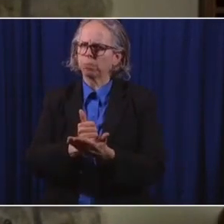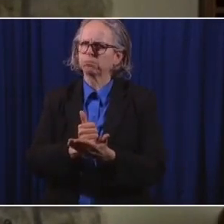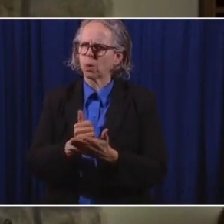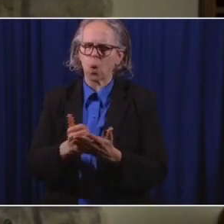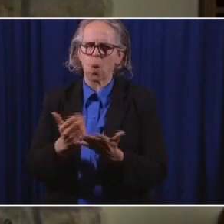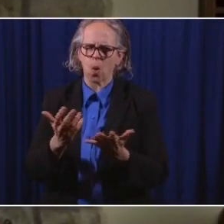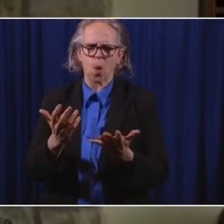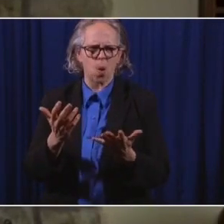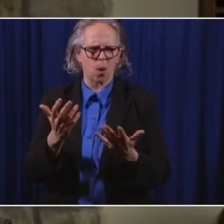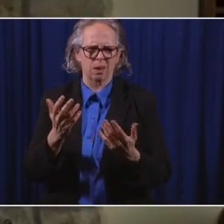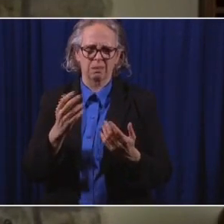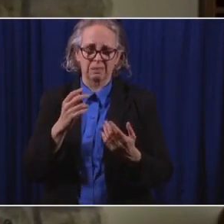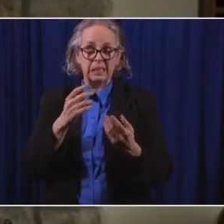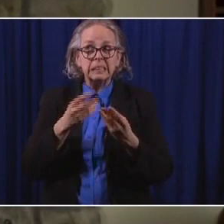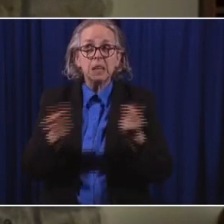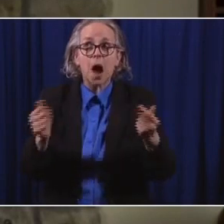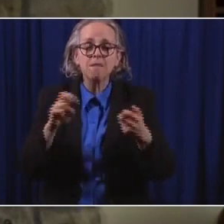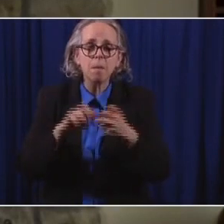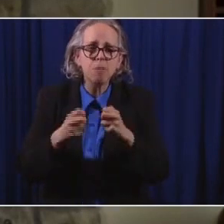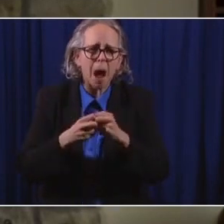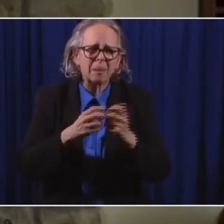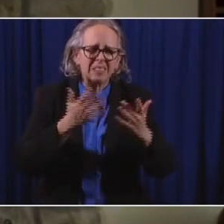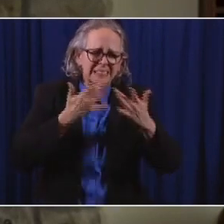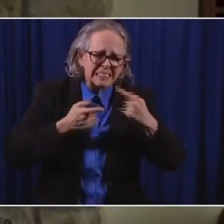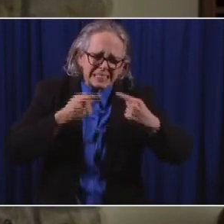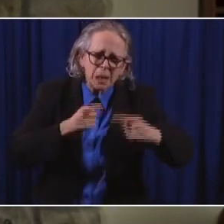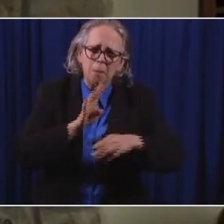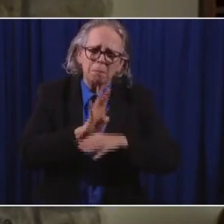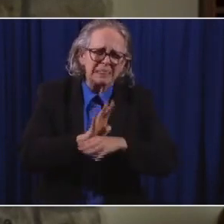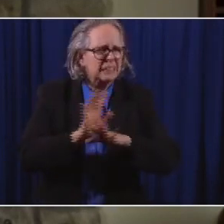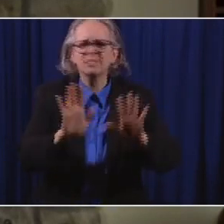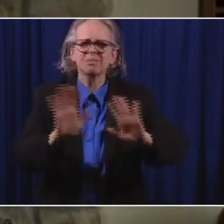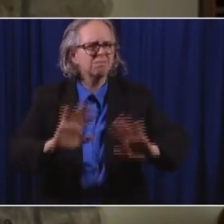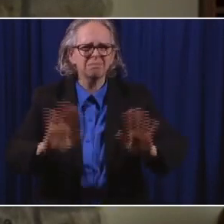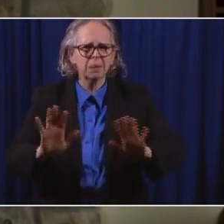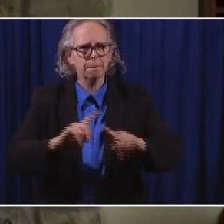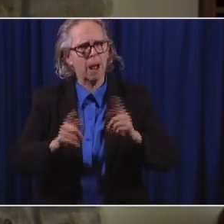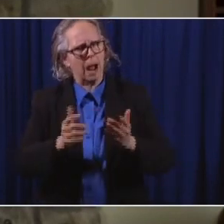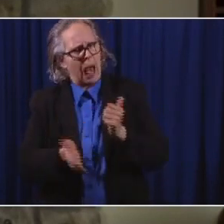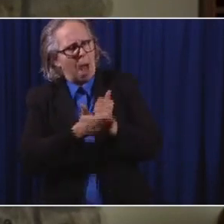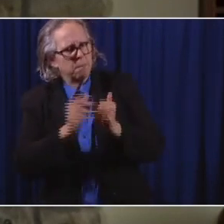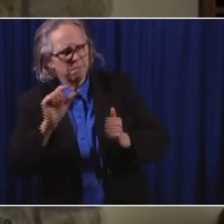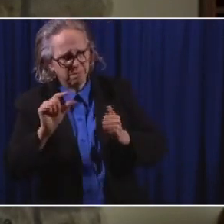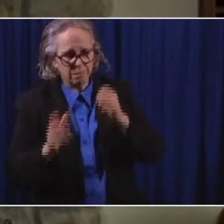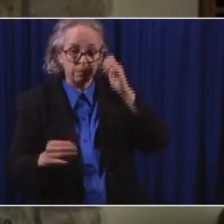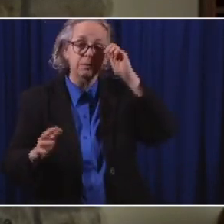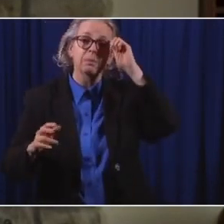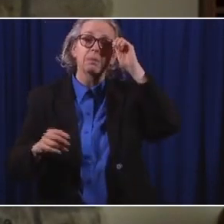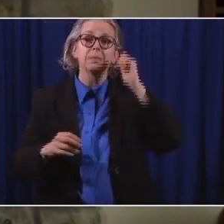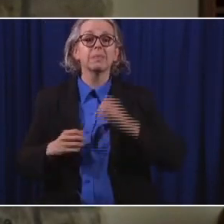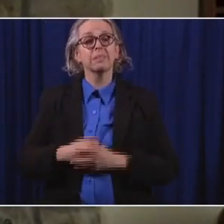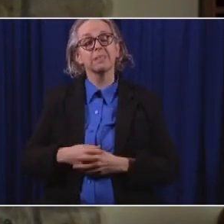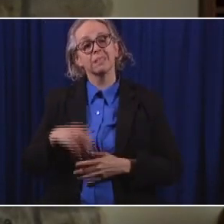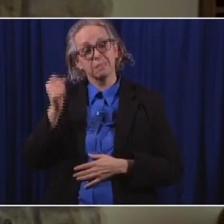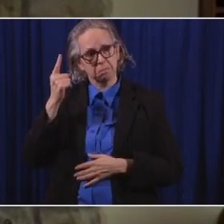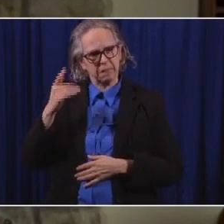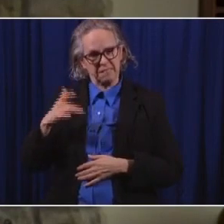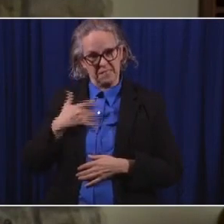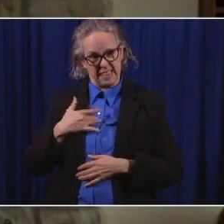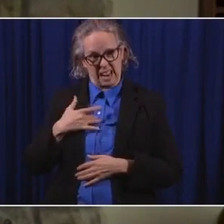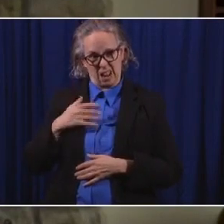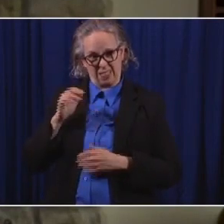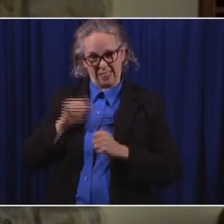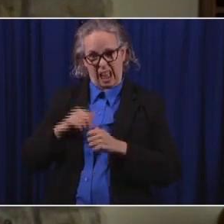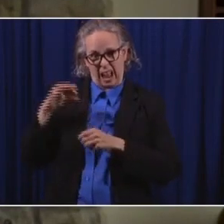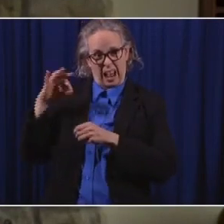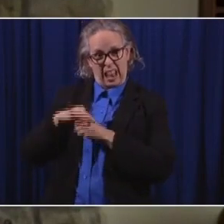problem. I'm optimistic that Congress will, after this election, in a lame duck session, come up with an additional bill